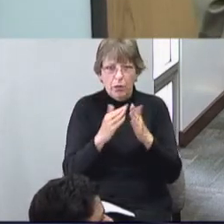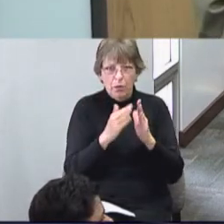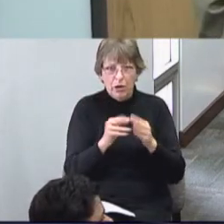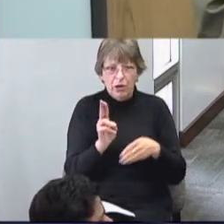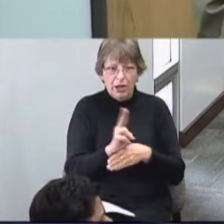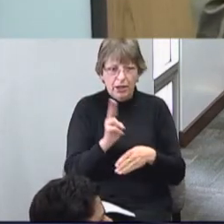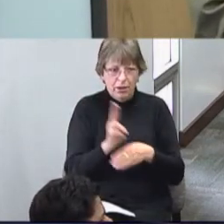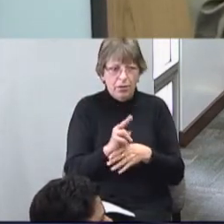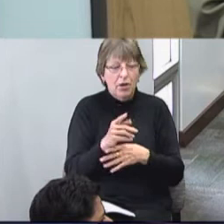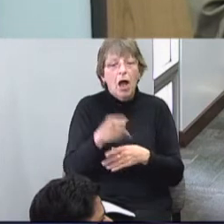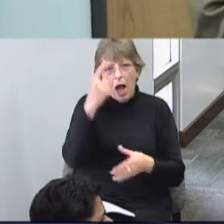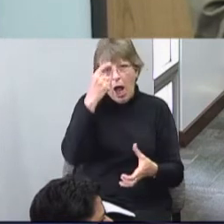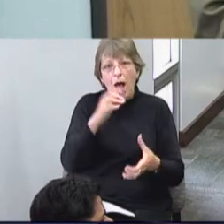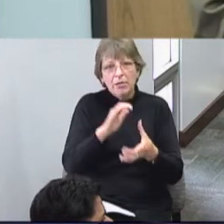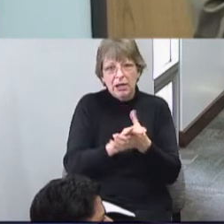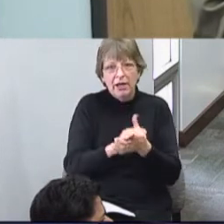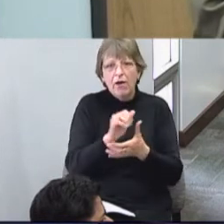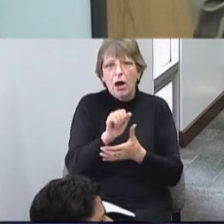our intent.